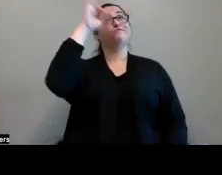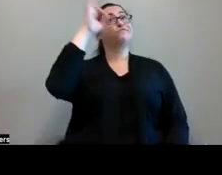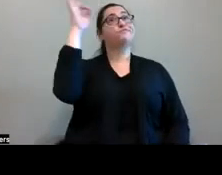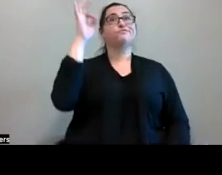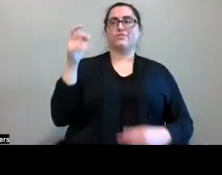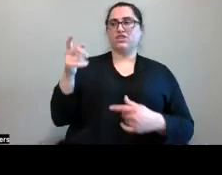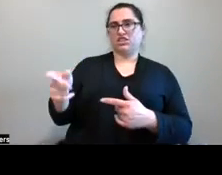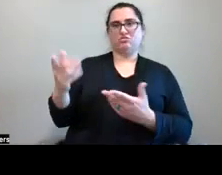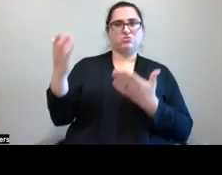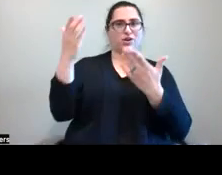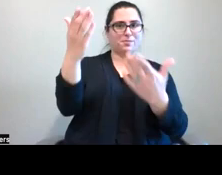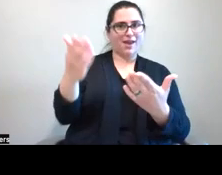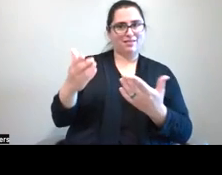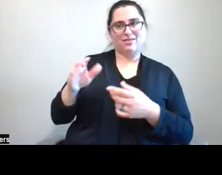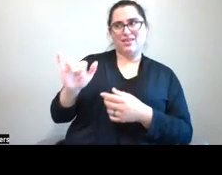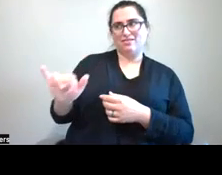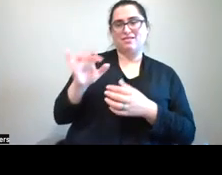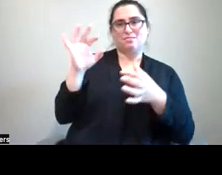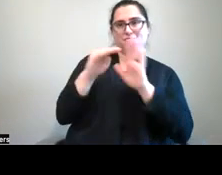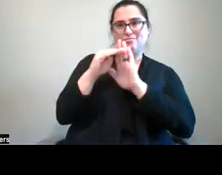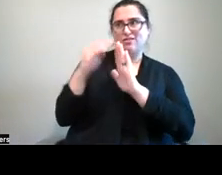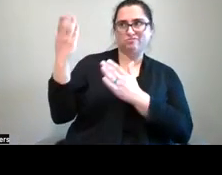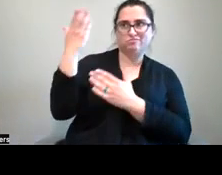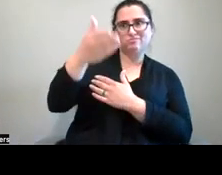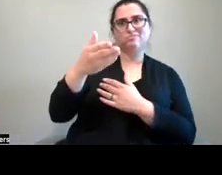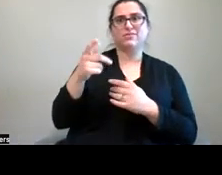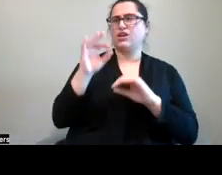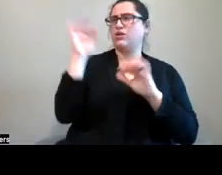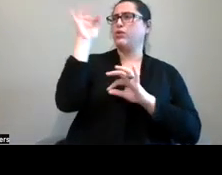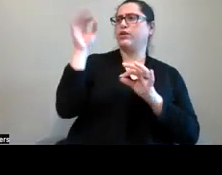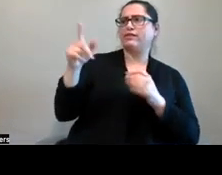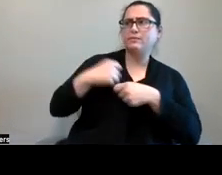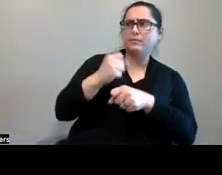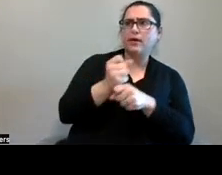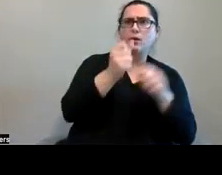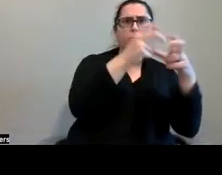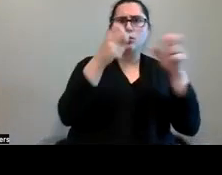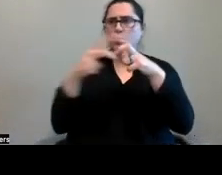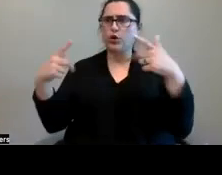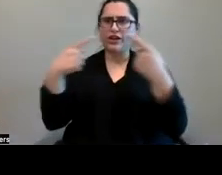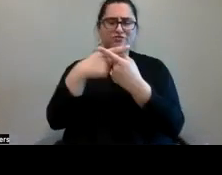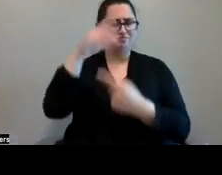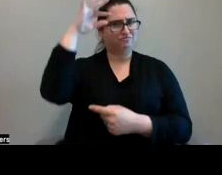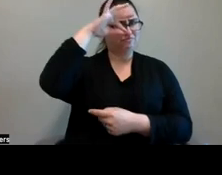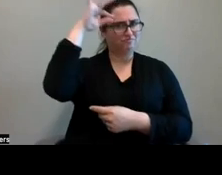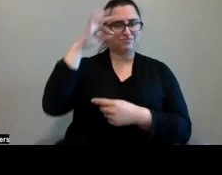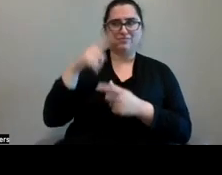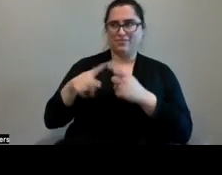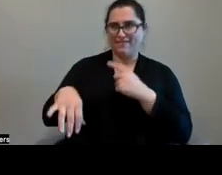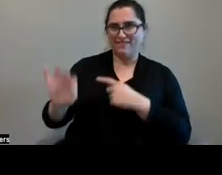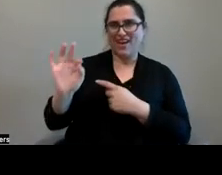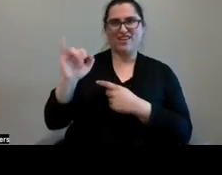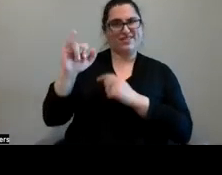sequences bind to hemagglutinin. They had no idea that these formed any kind of protein-protein interaction. So it was quite